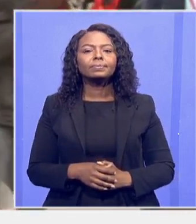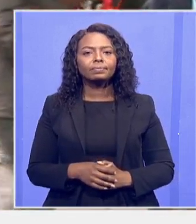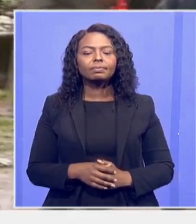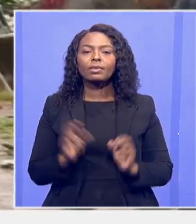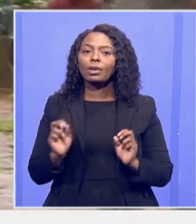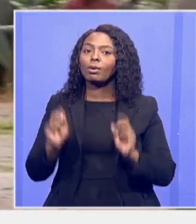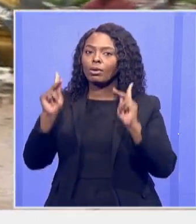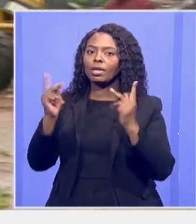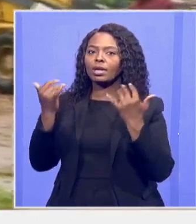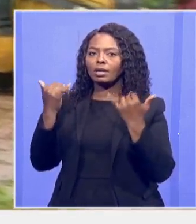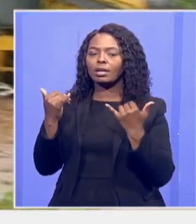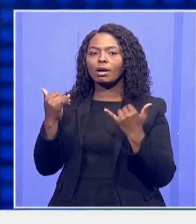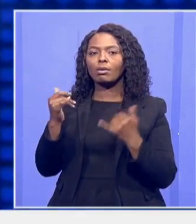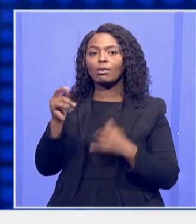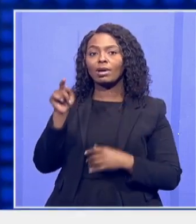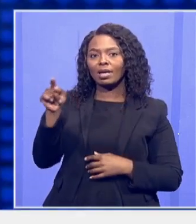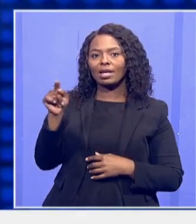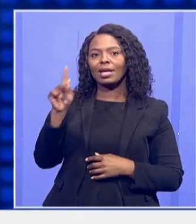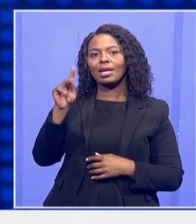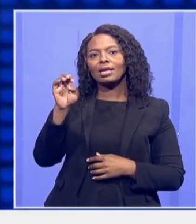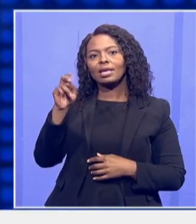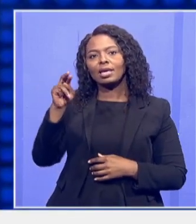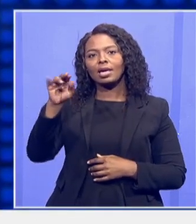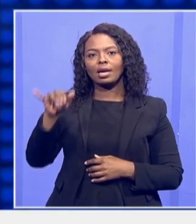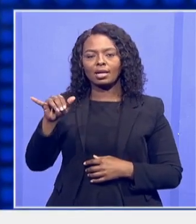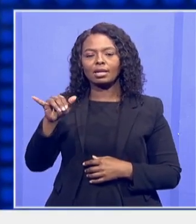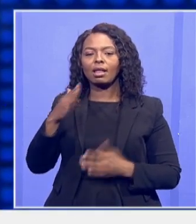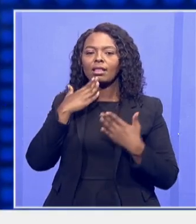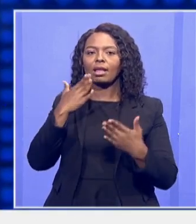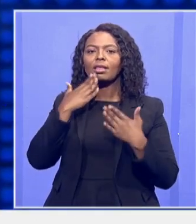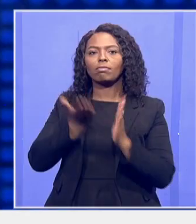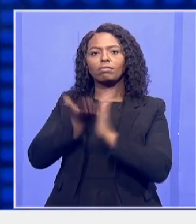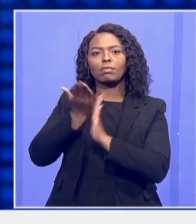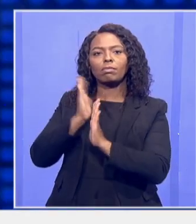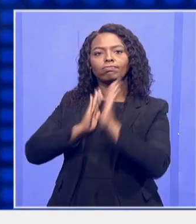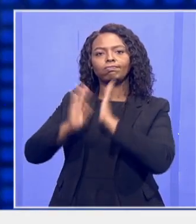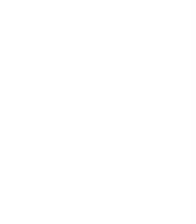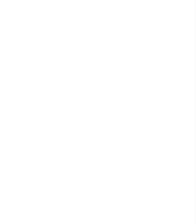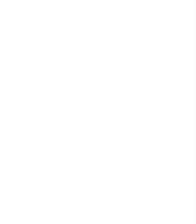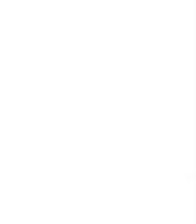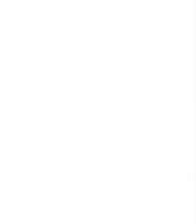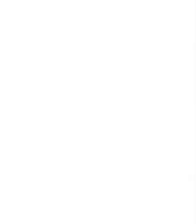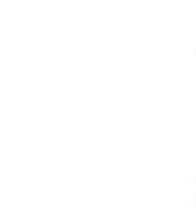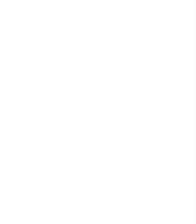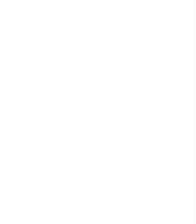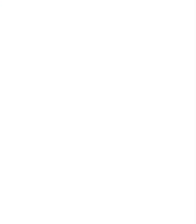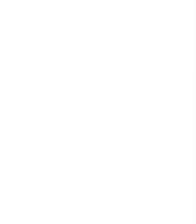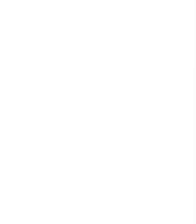Canny Maphanga is our reporter on that story for us. Thanks very much indeed for that.